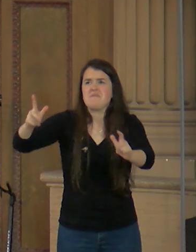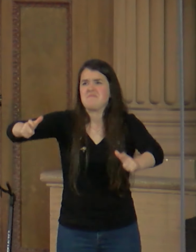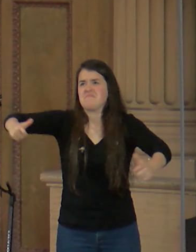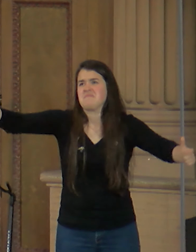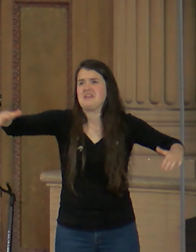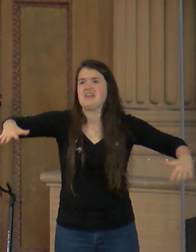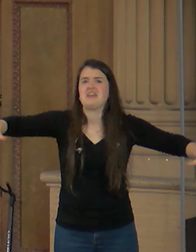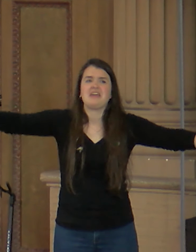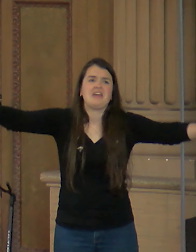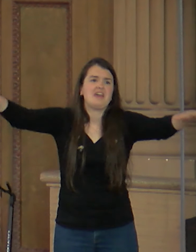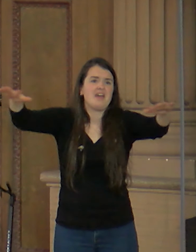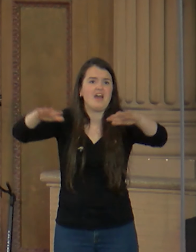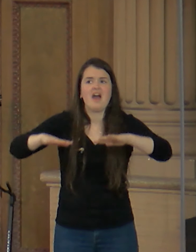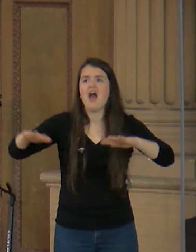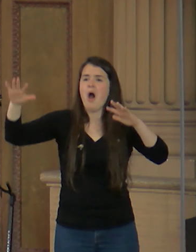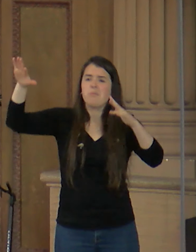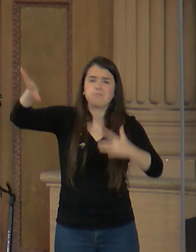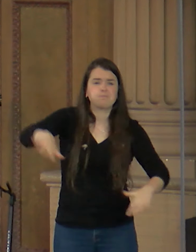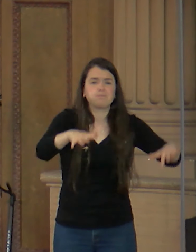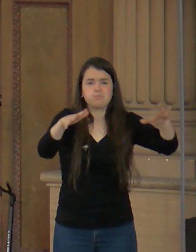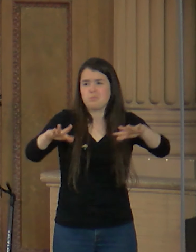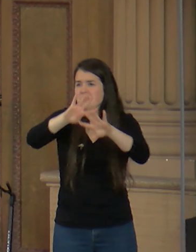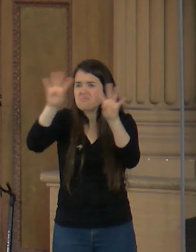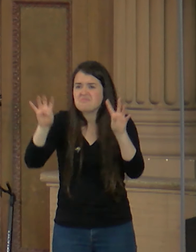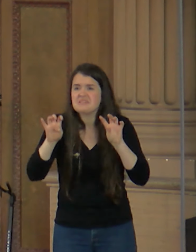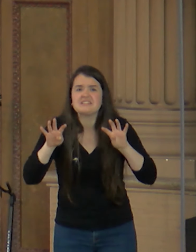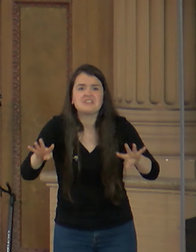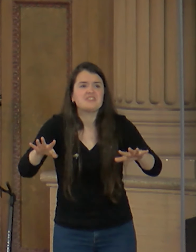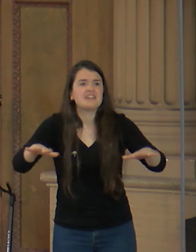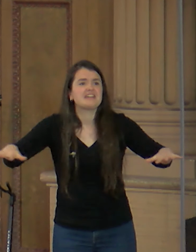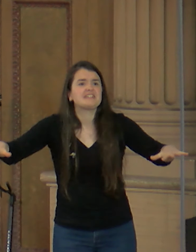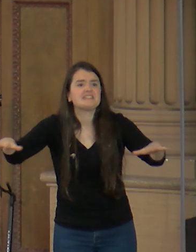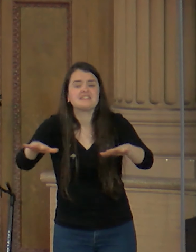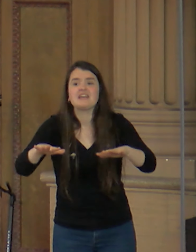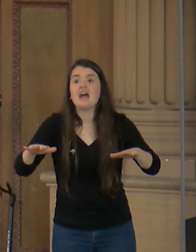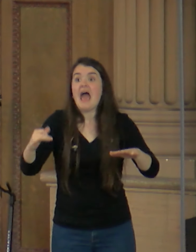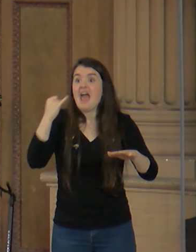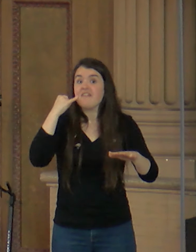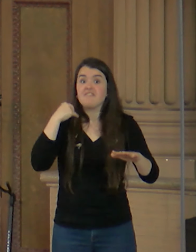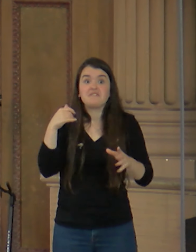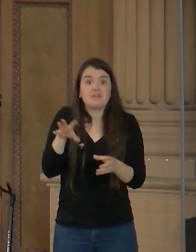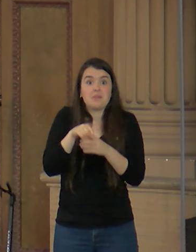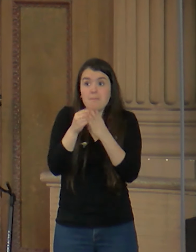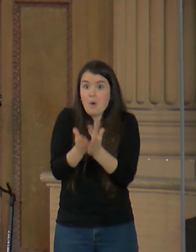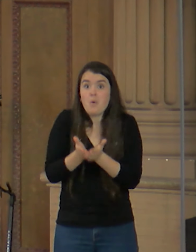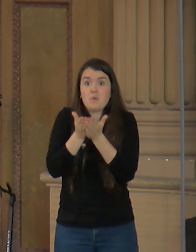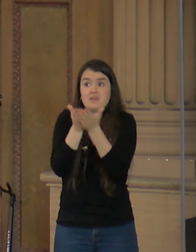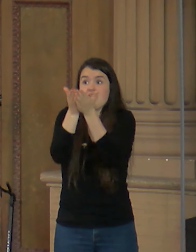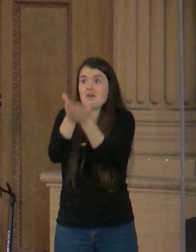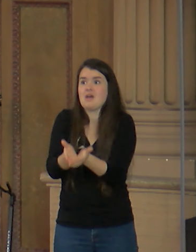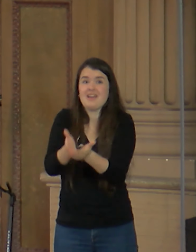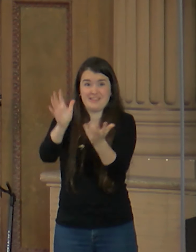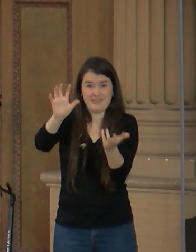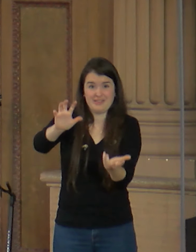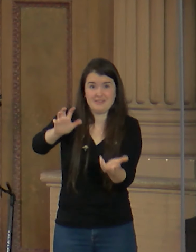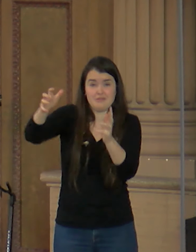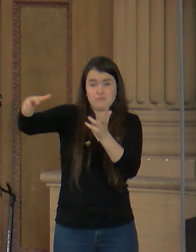was very unpredictable. And could there be anything more terrifying than being out on a boat in the middle of an ocean and a storm comes